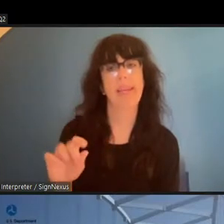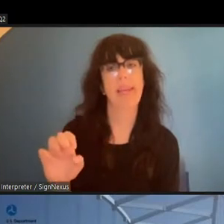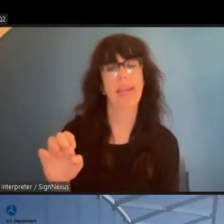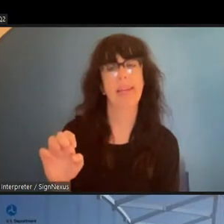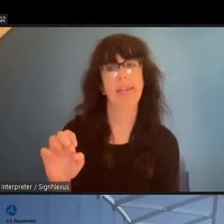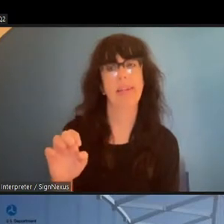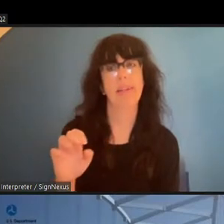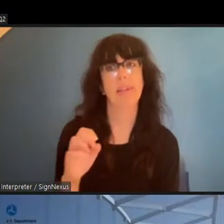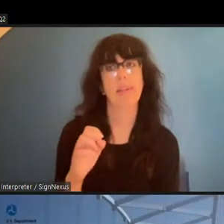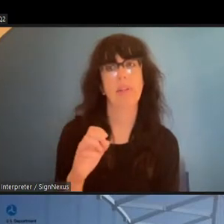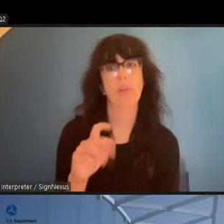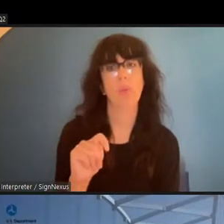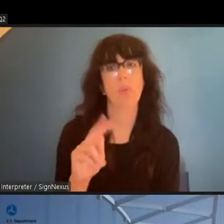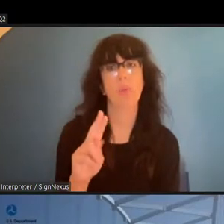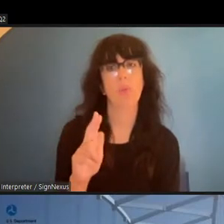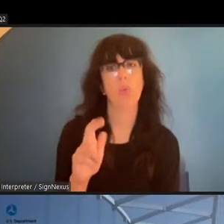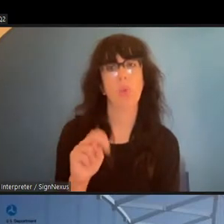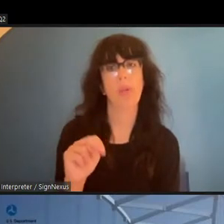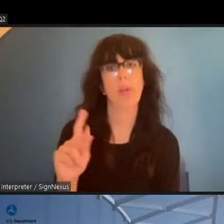tuhin khan